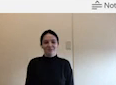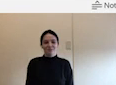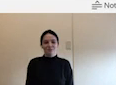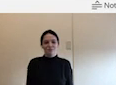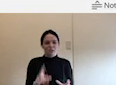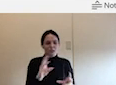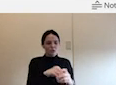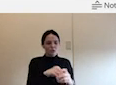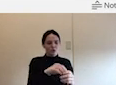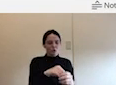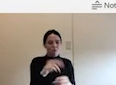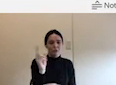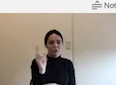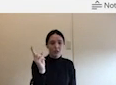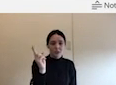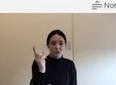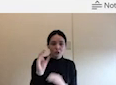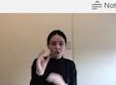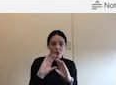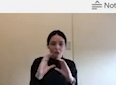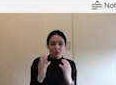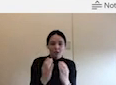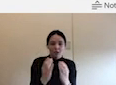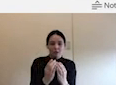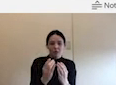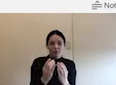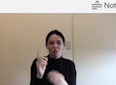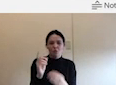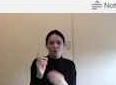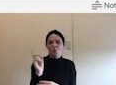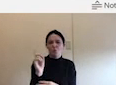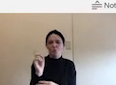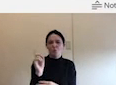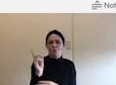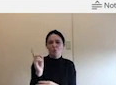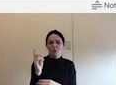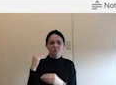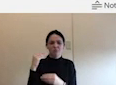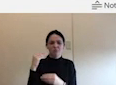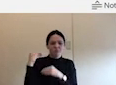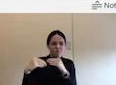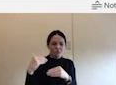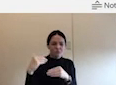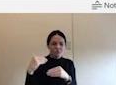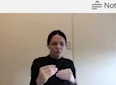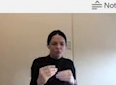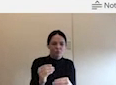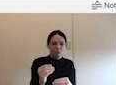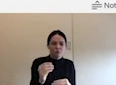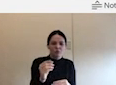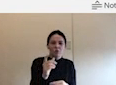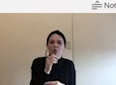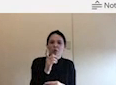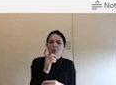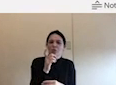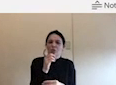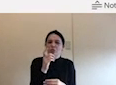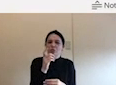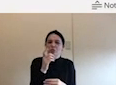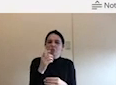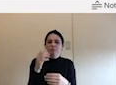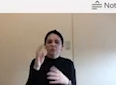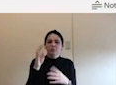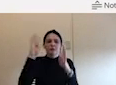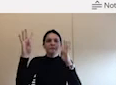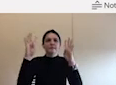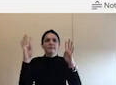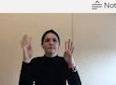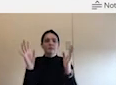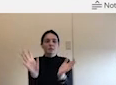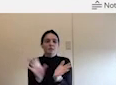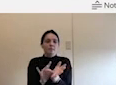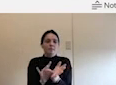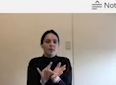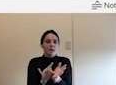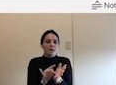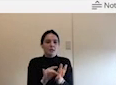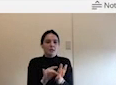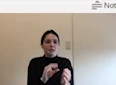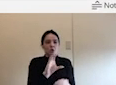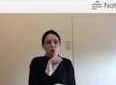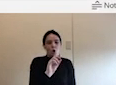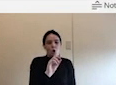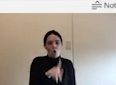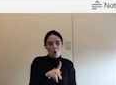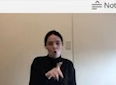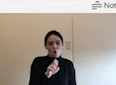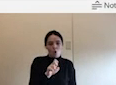class on where, each of these items comes from. I mean, who made the first magnet? Where does copper wire come from? I mean, when you're talking about manufacturing, you're talking